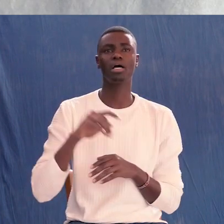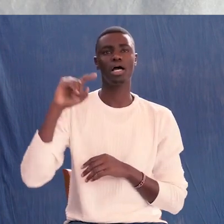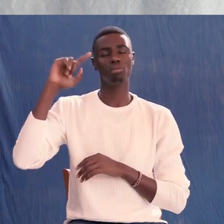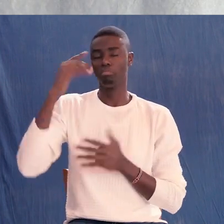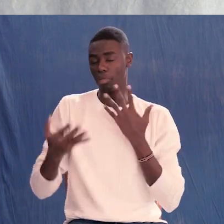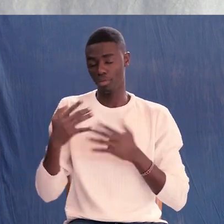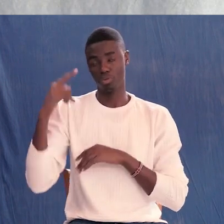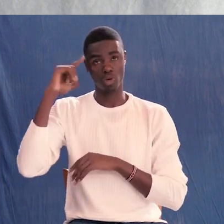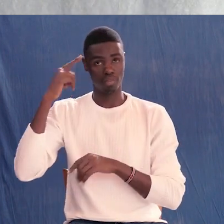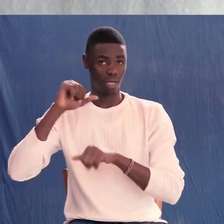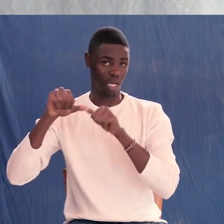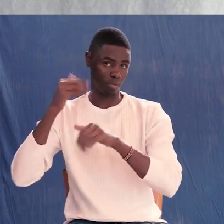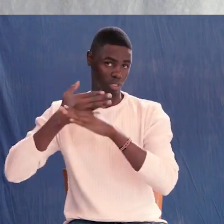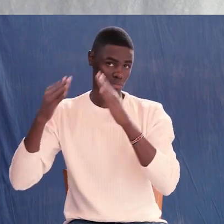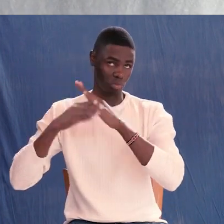building.